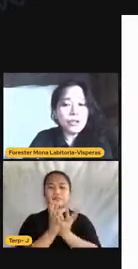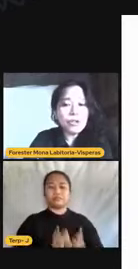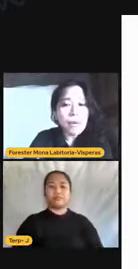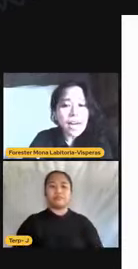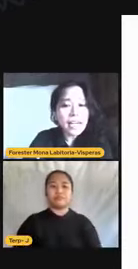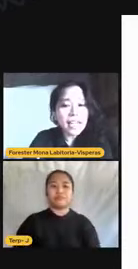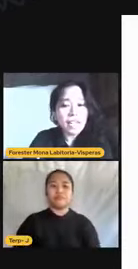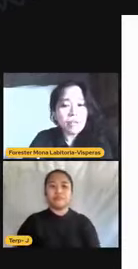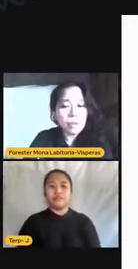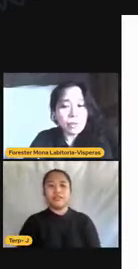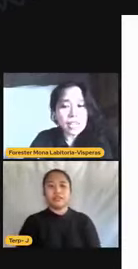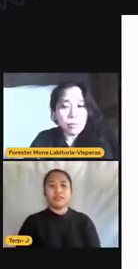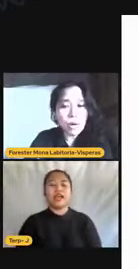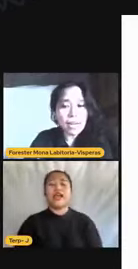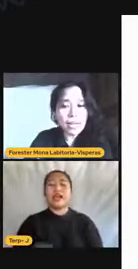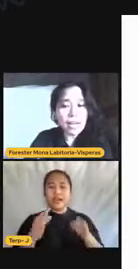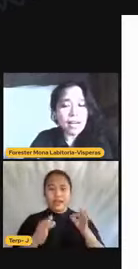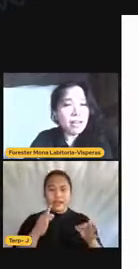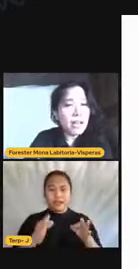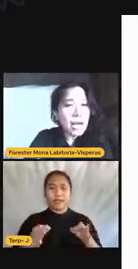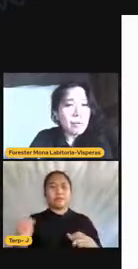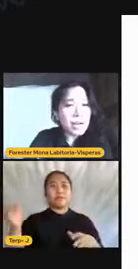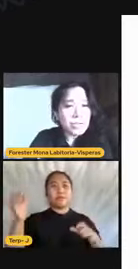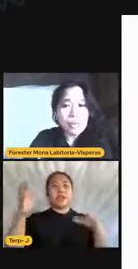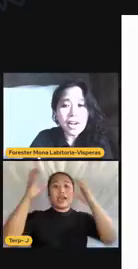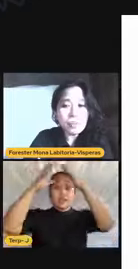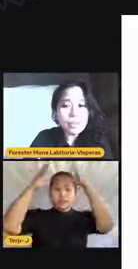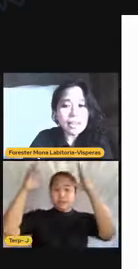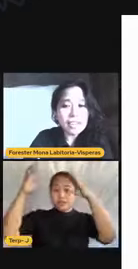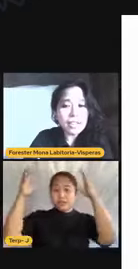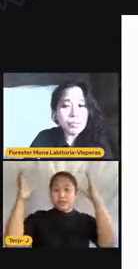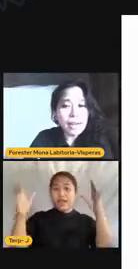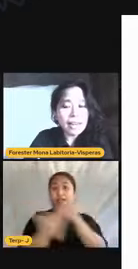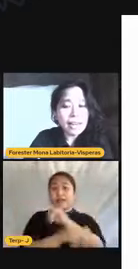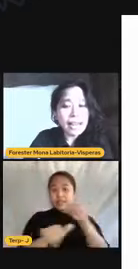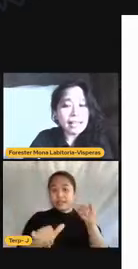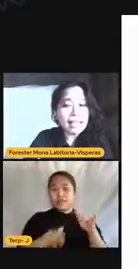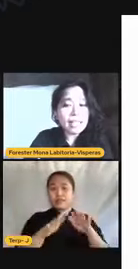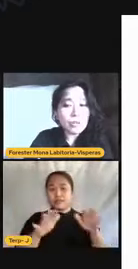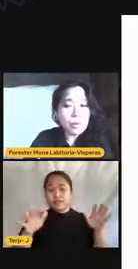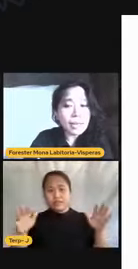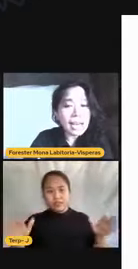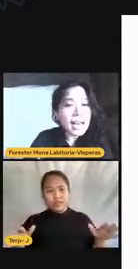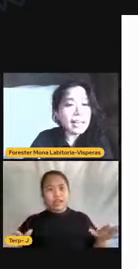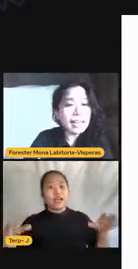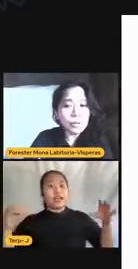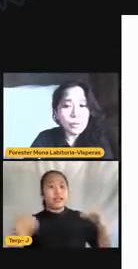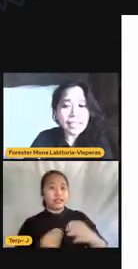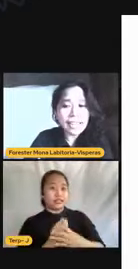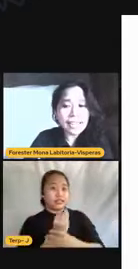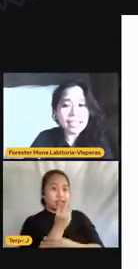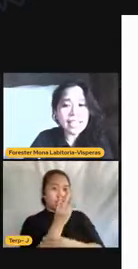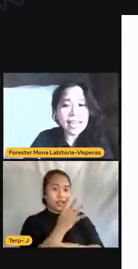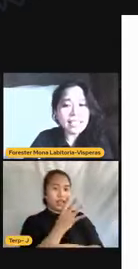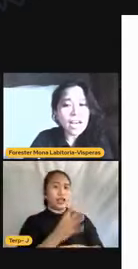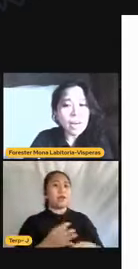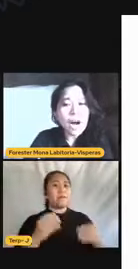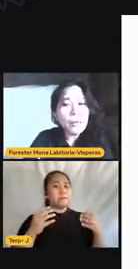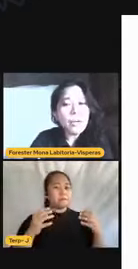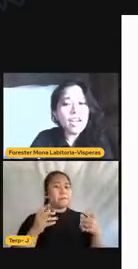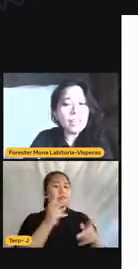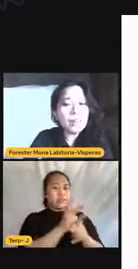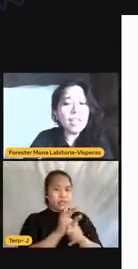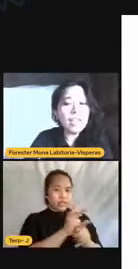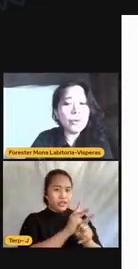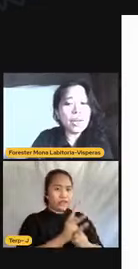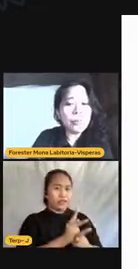Ano yun? Yun yung mga negative influence sa buhay nila. Makasobra na po sa gadget yung mga anak natin. Sobra sa kain, kulang sa exercise.